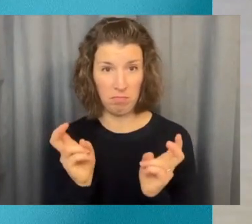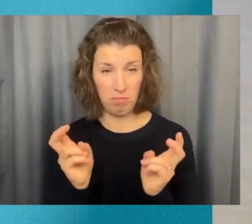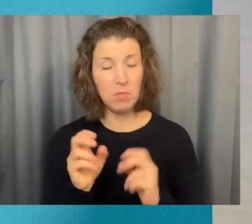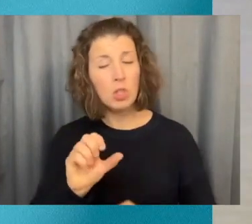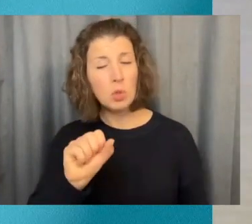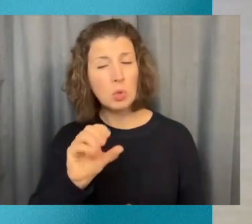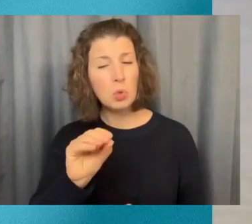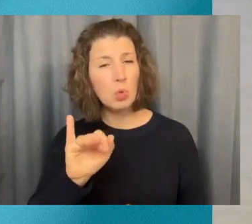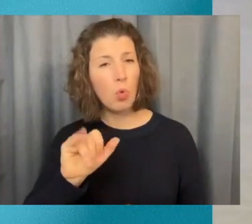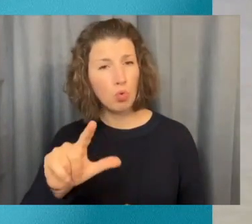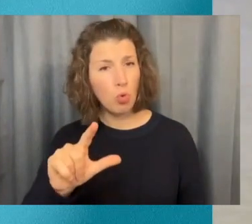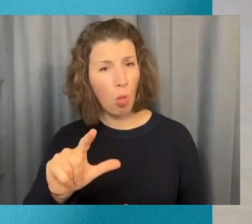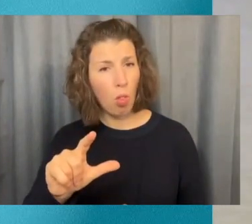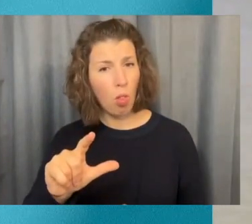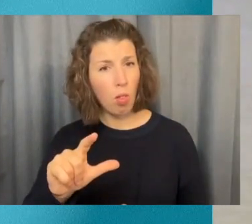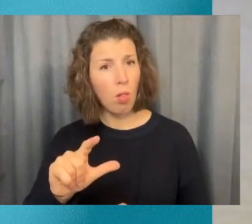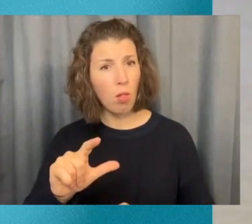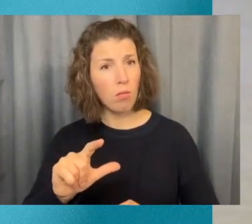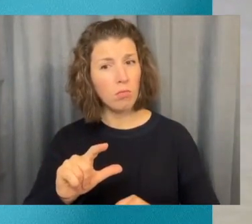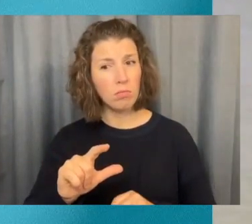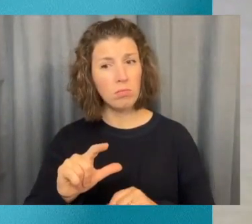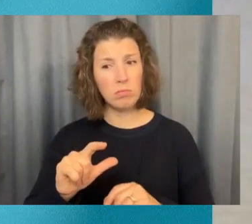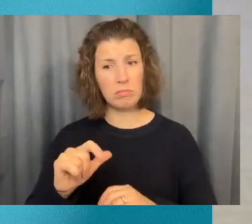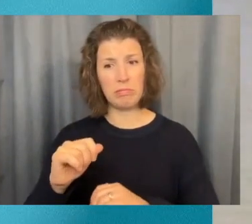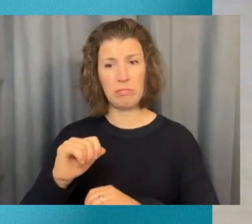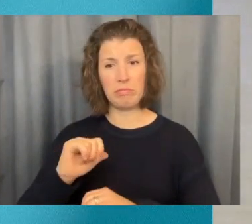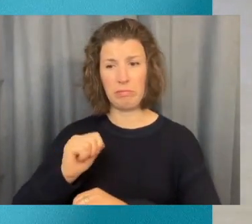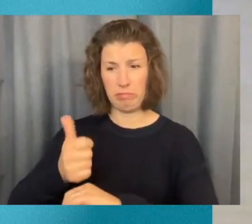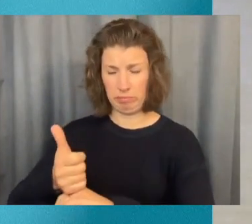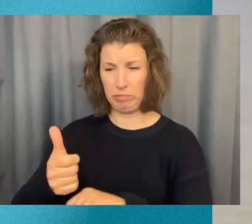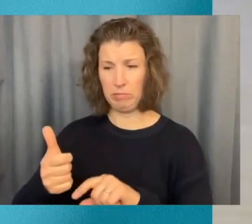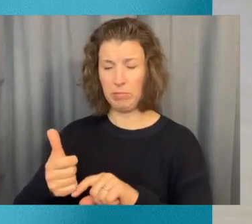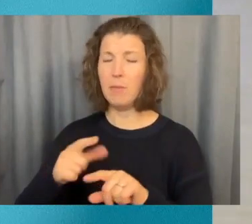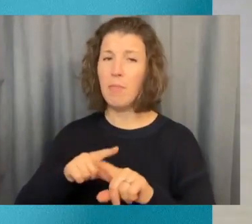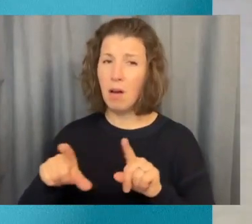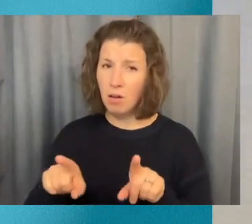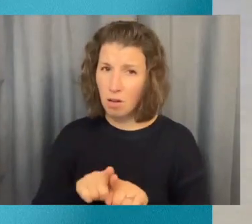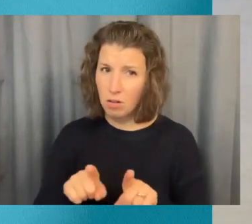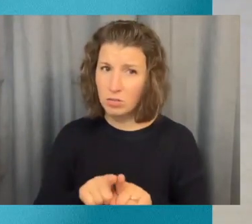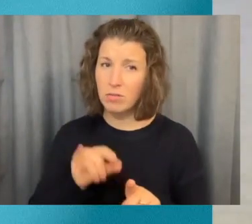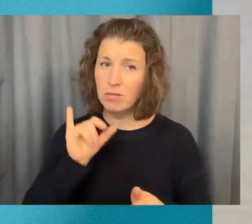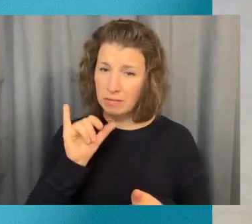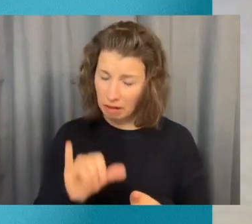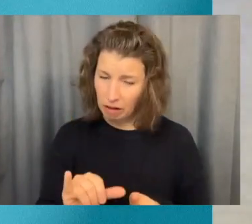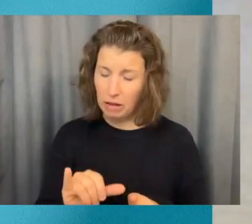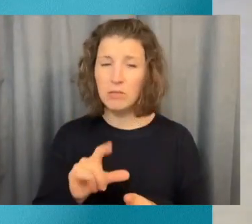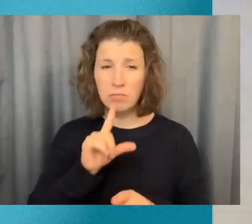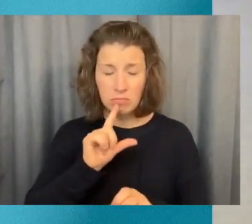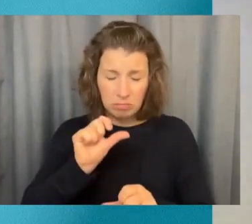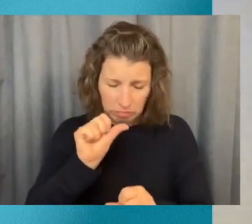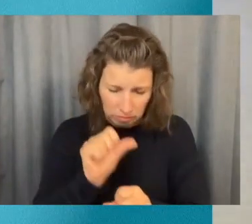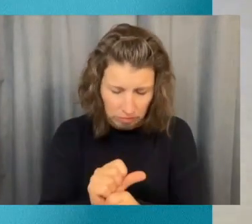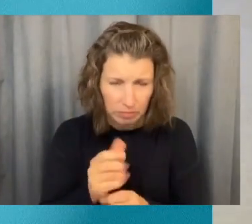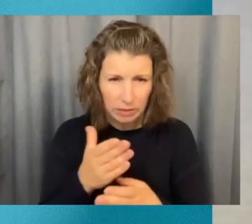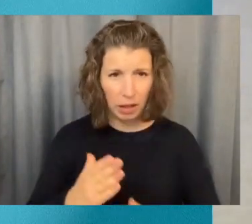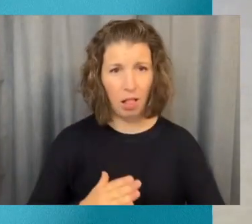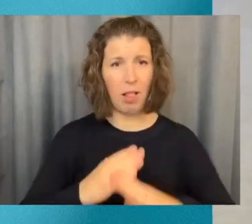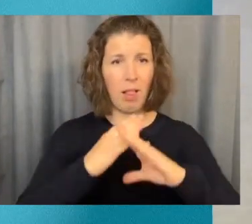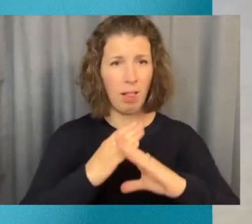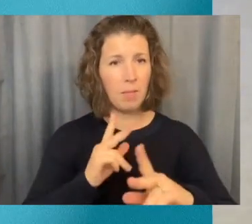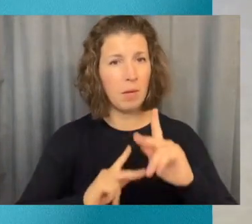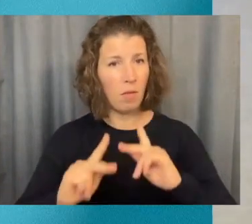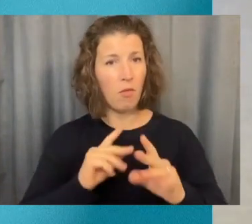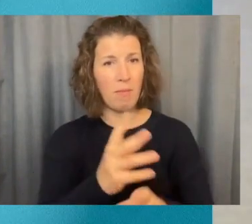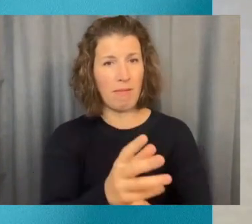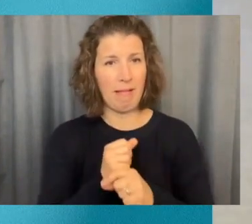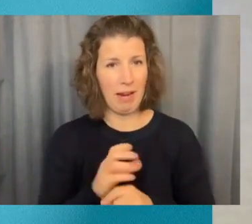construct, it's a real construct that keeps people from having access to care. Someone the other day got frustrated and said,